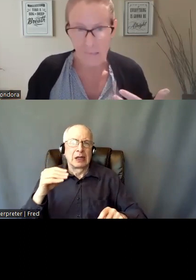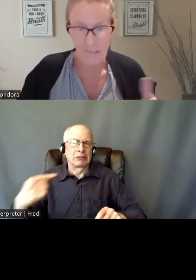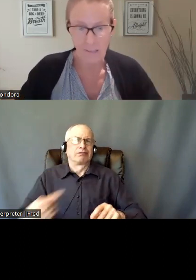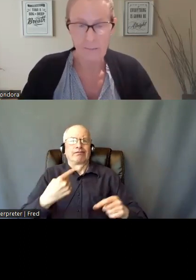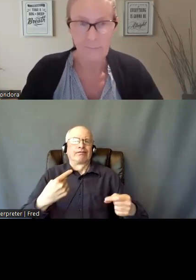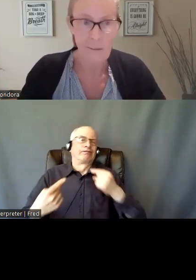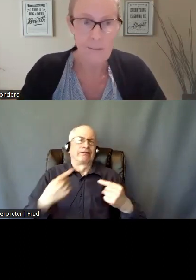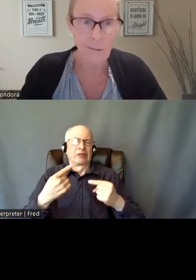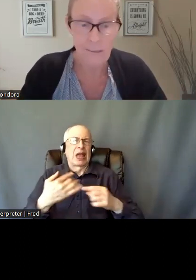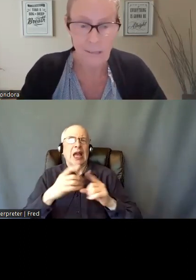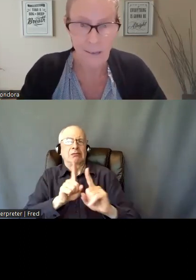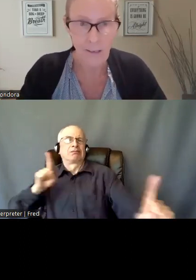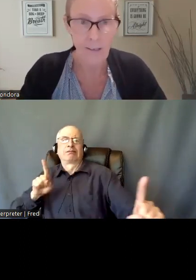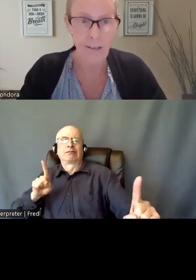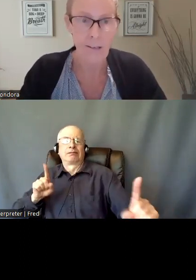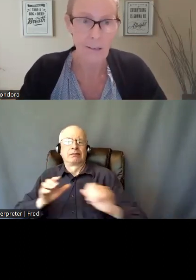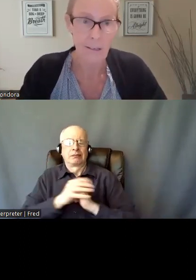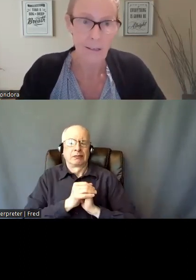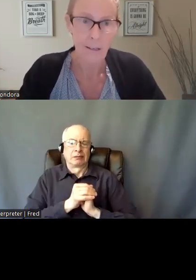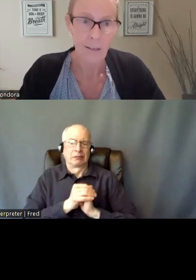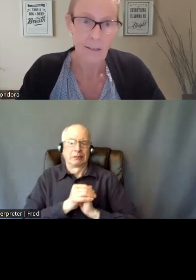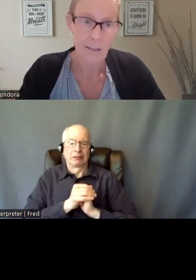and distancing. So let's take